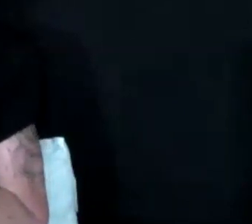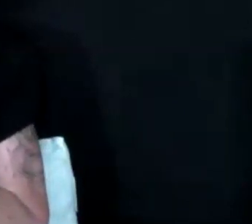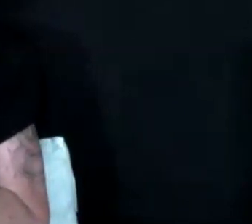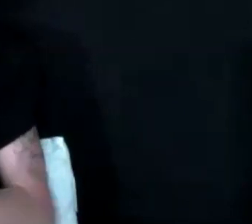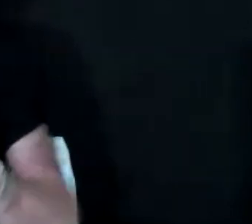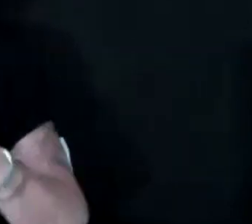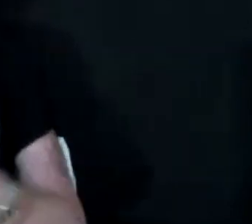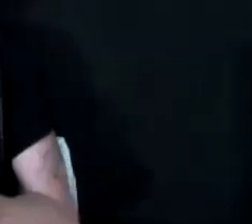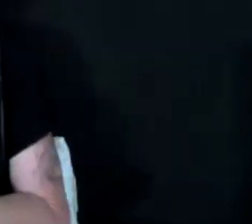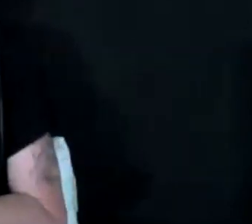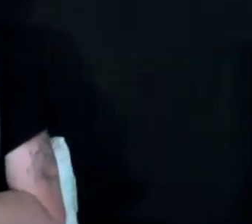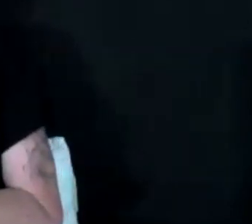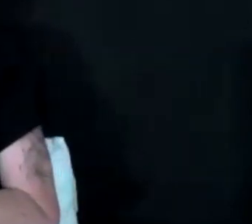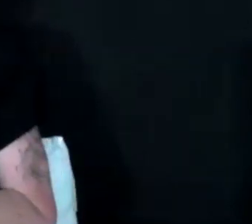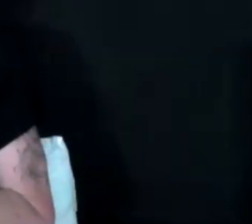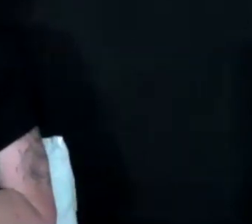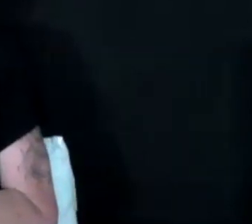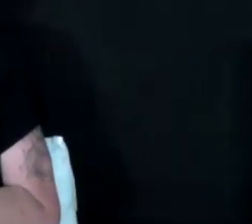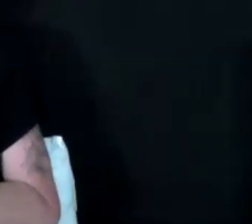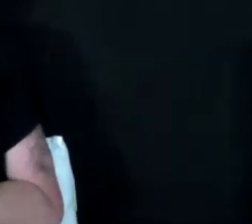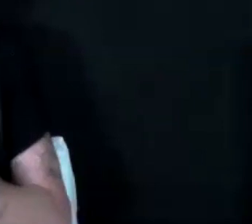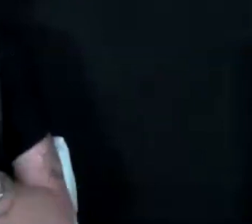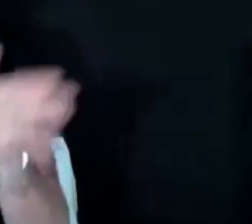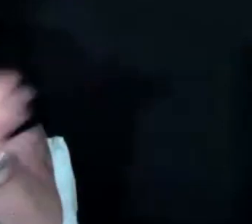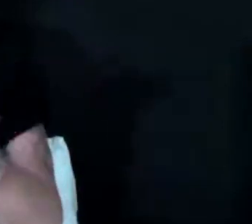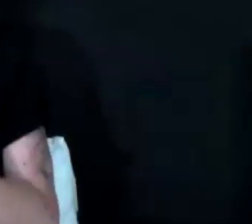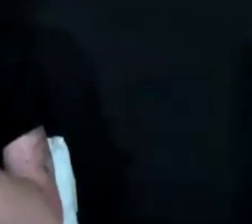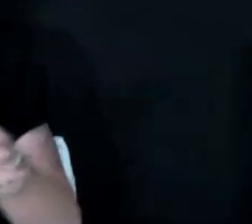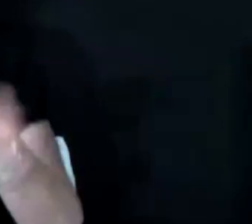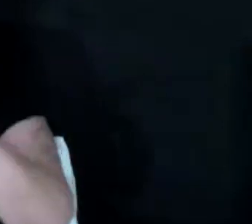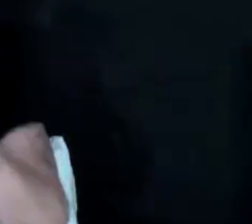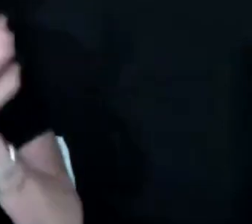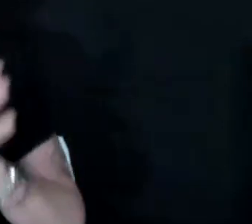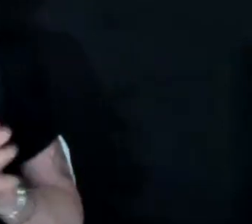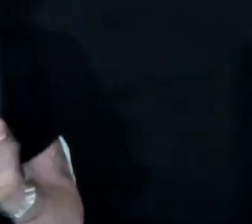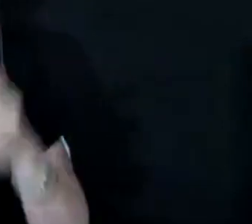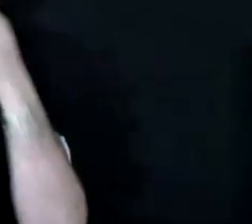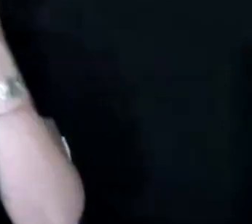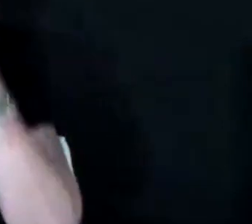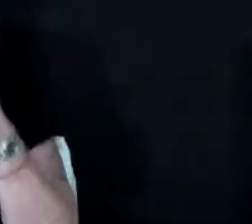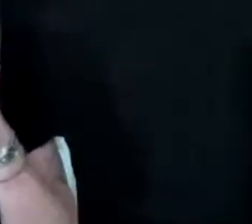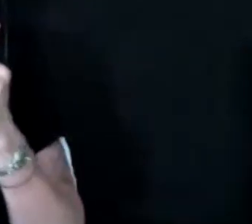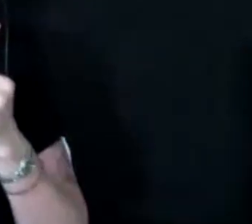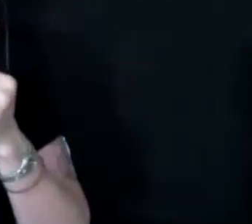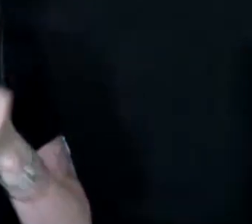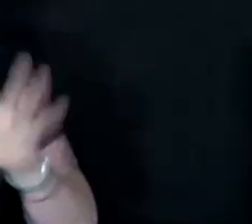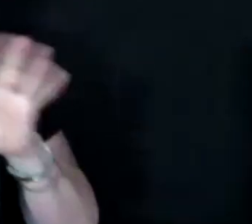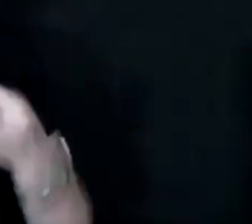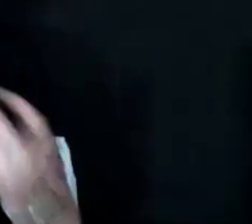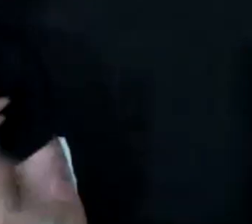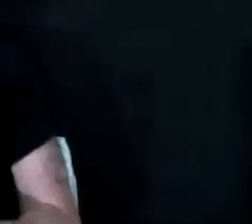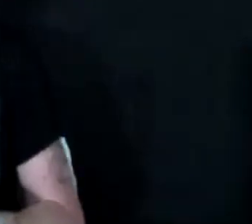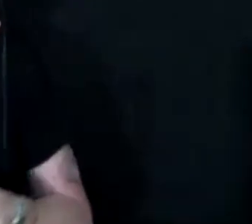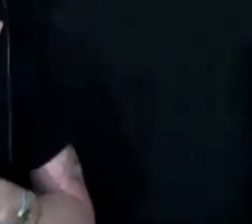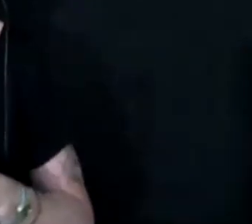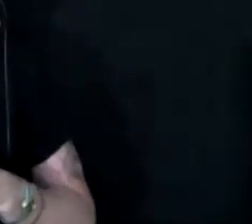called the Danny Plan, designed for your loved one with a disability, a groundbreaking solution you won't want to